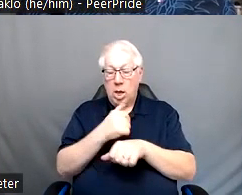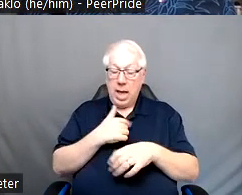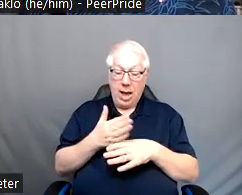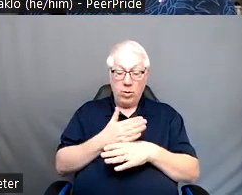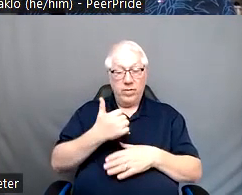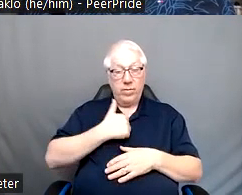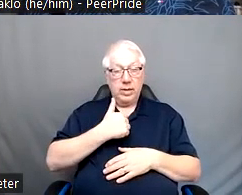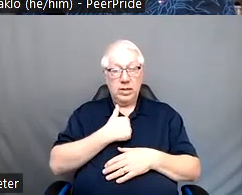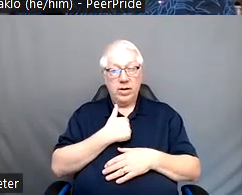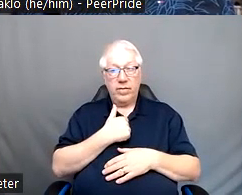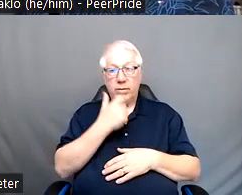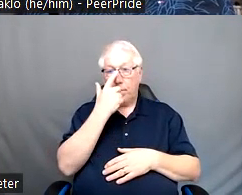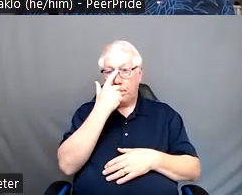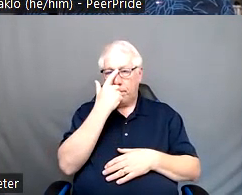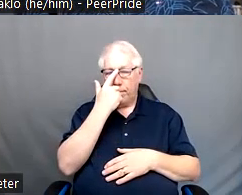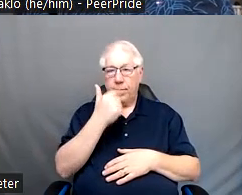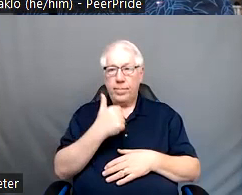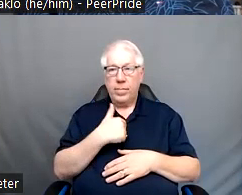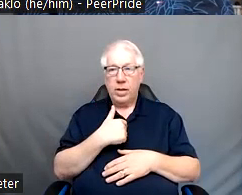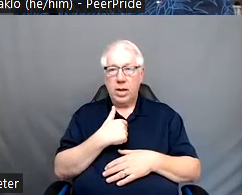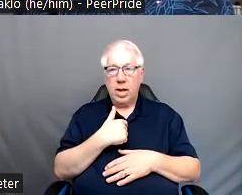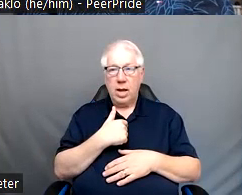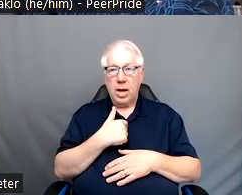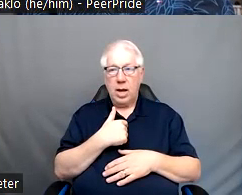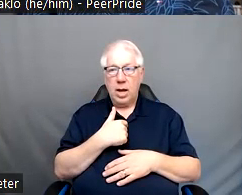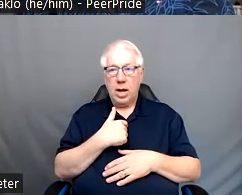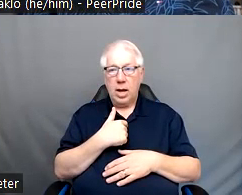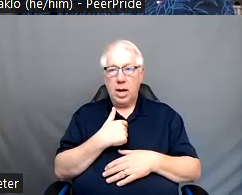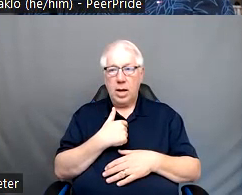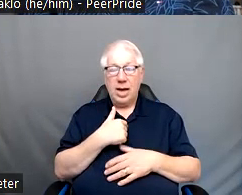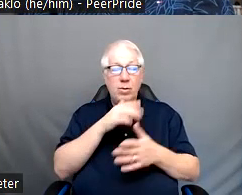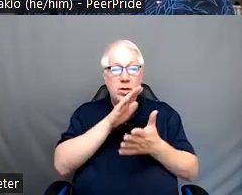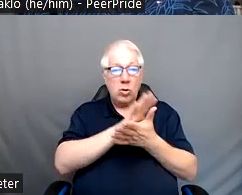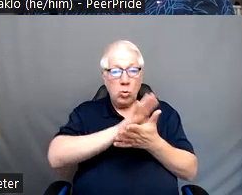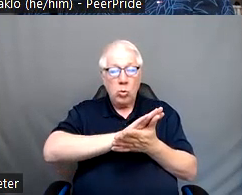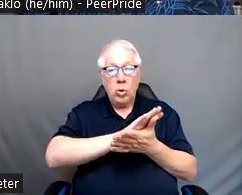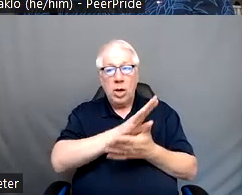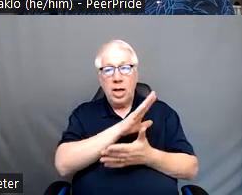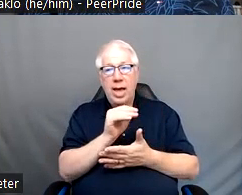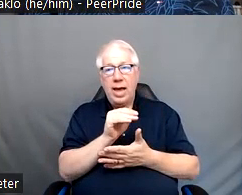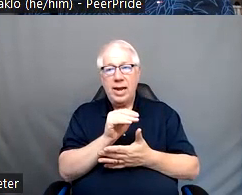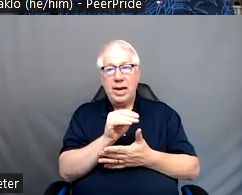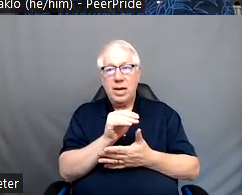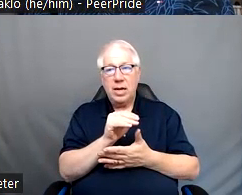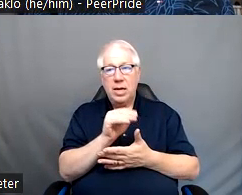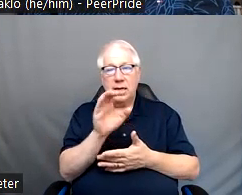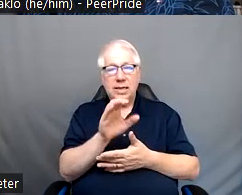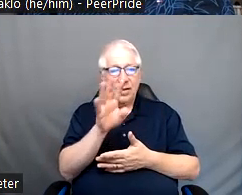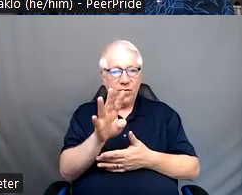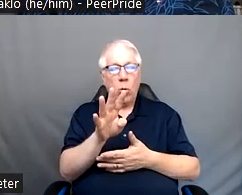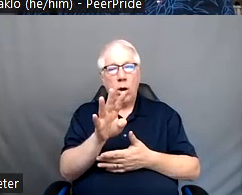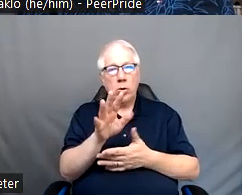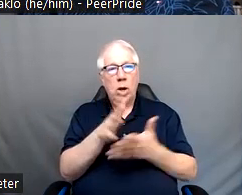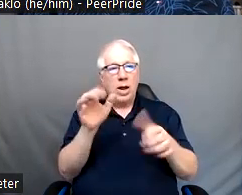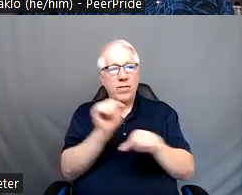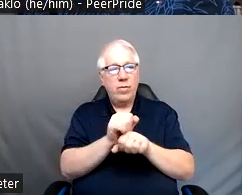myself that being, I've worked in schools and then also in C4. I do a lot of work across